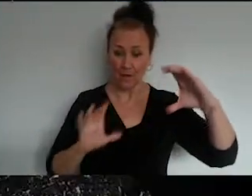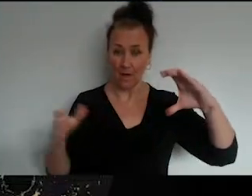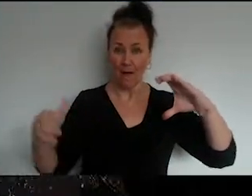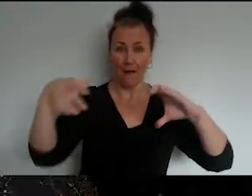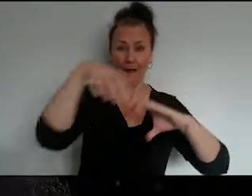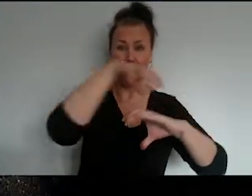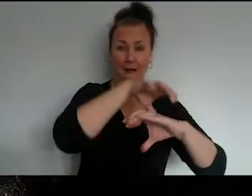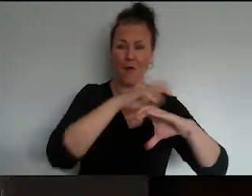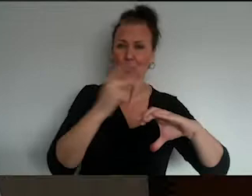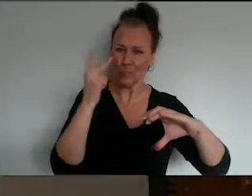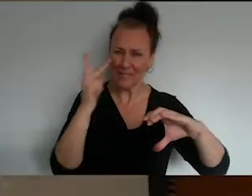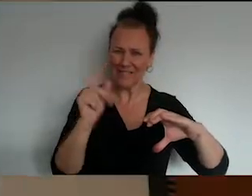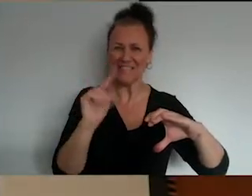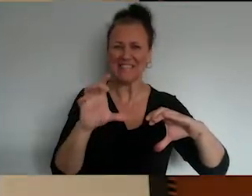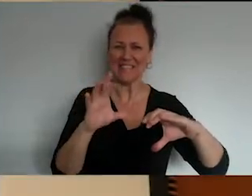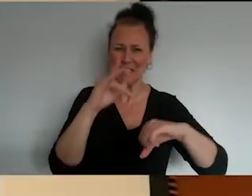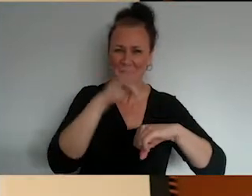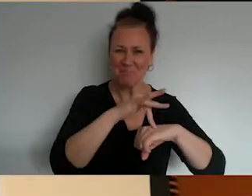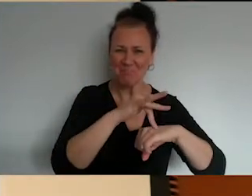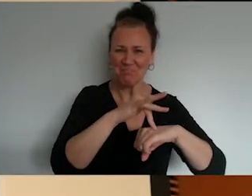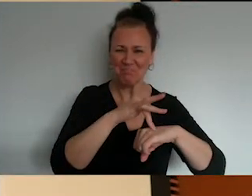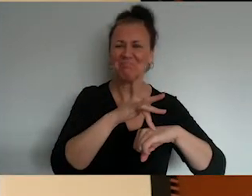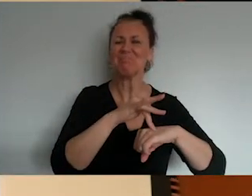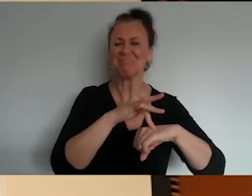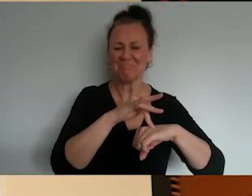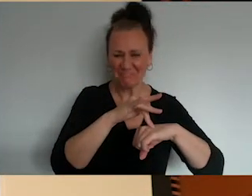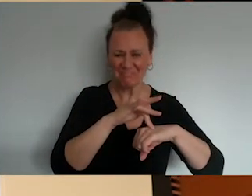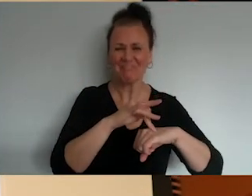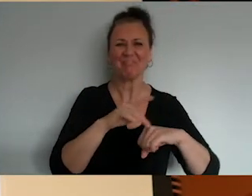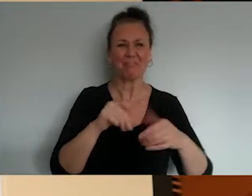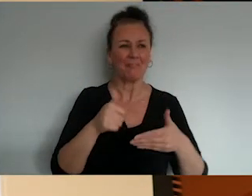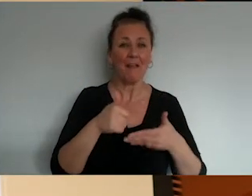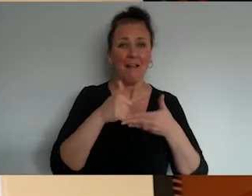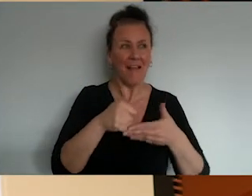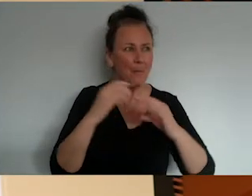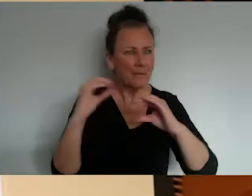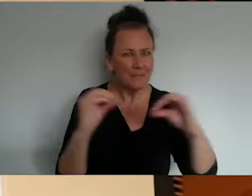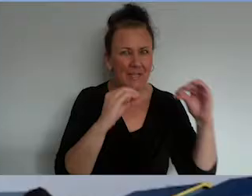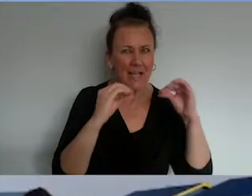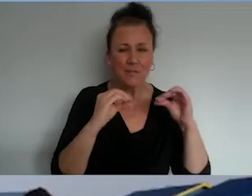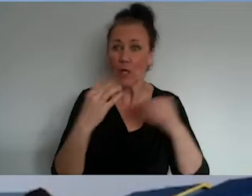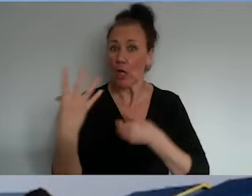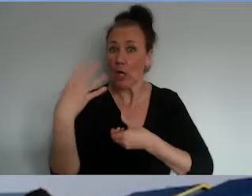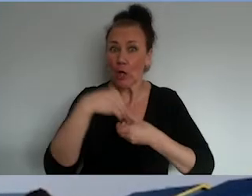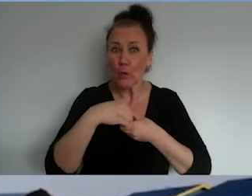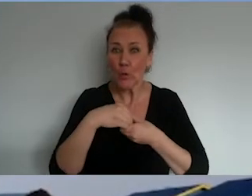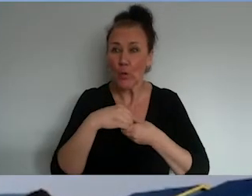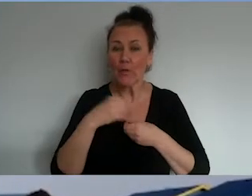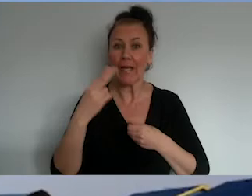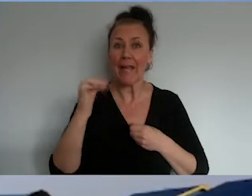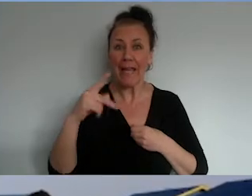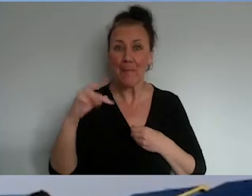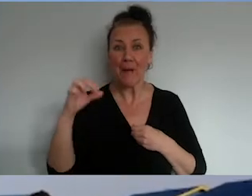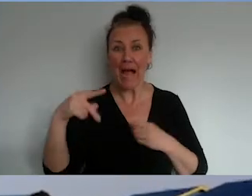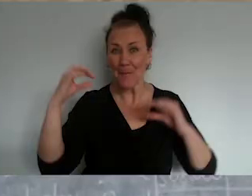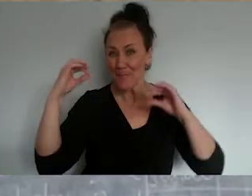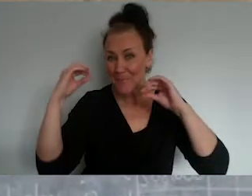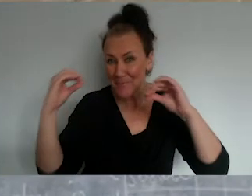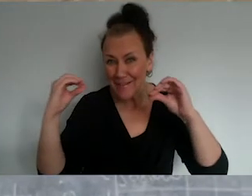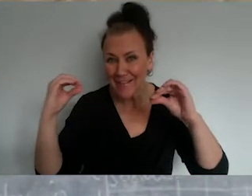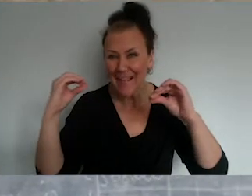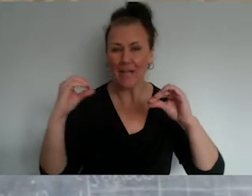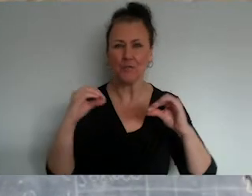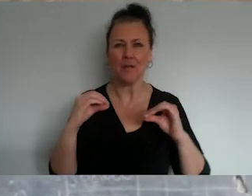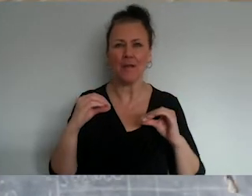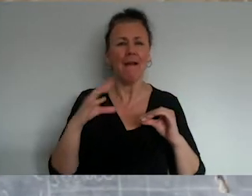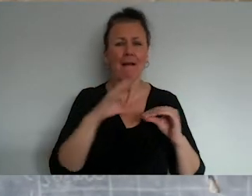improving schools, bringing physics to young people worldwide through hip-hop pedagogy, giving displaced people new hope,